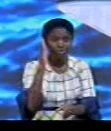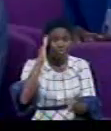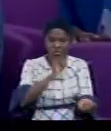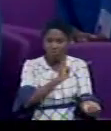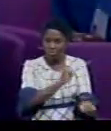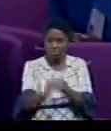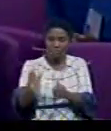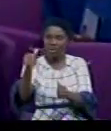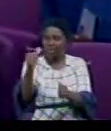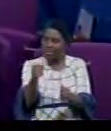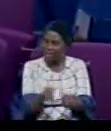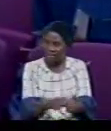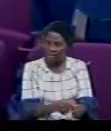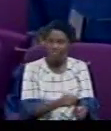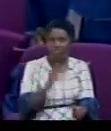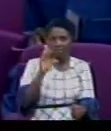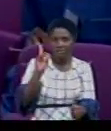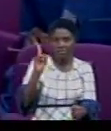Dagon.